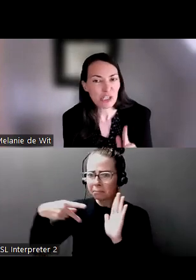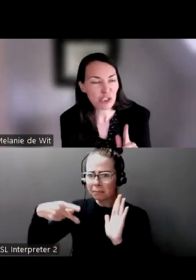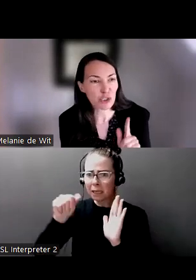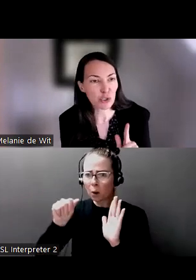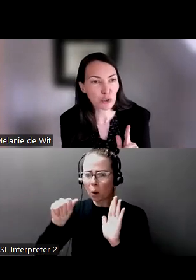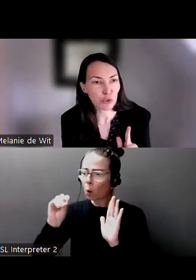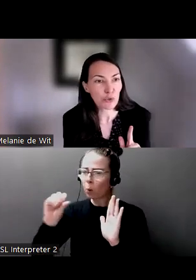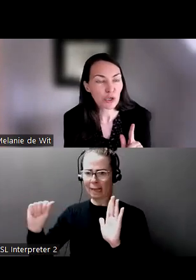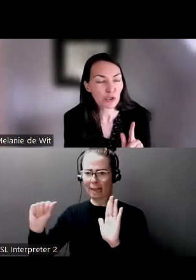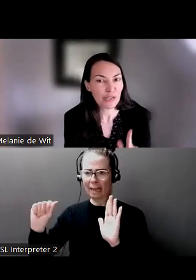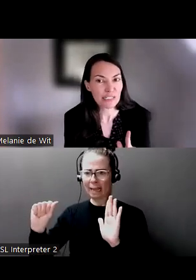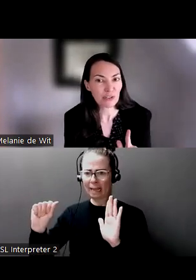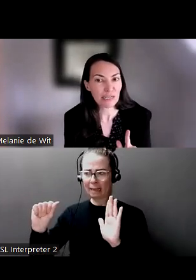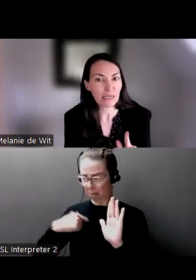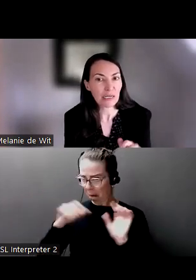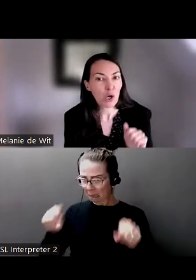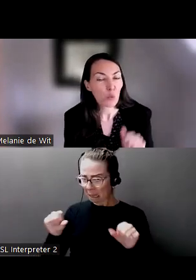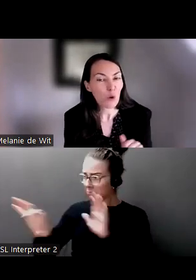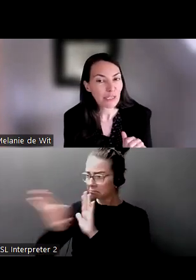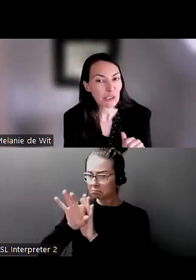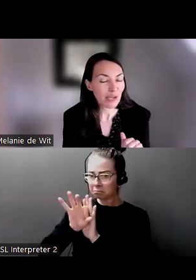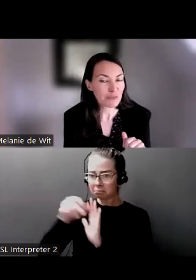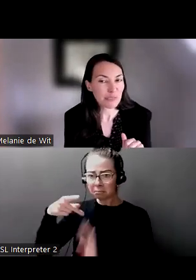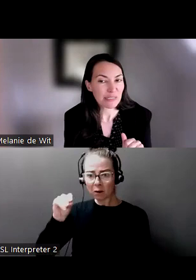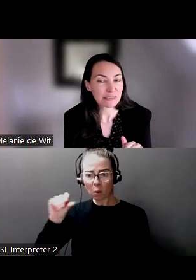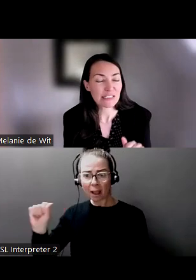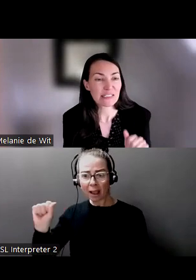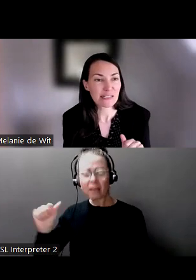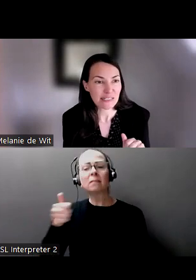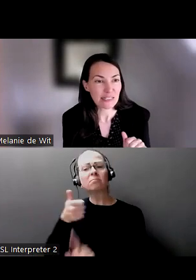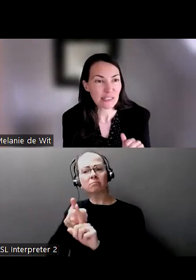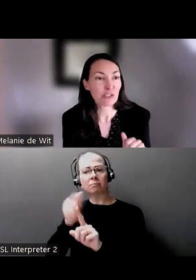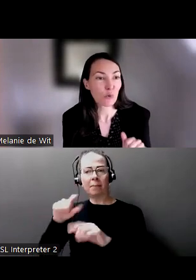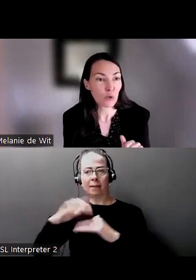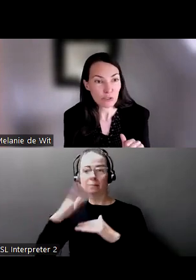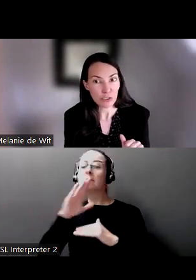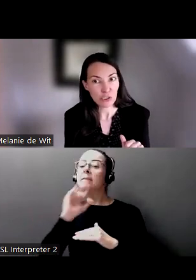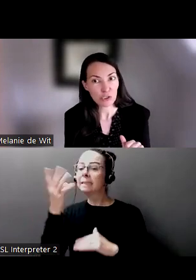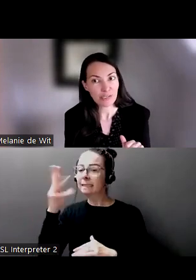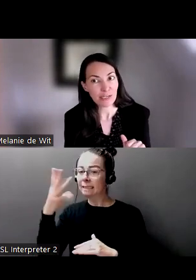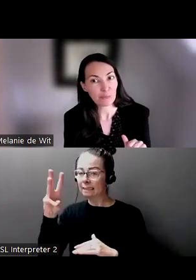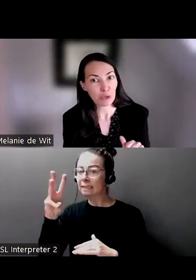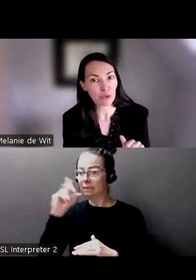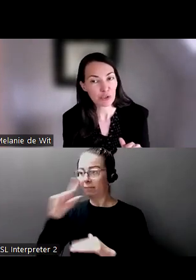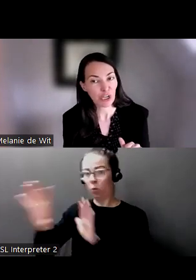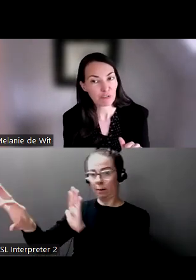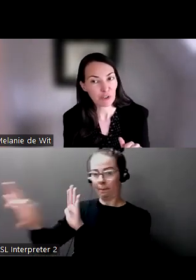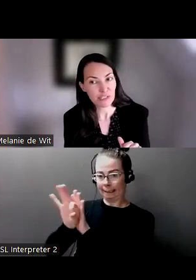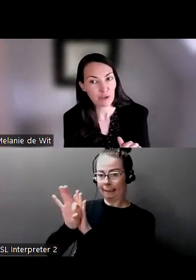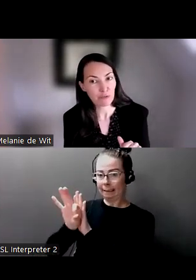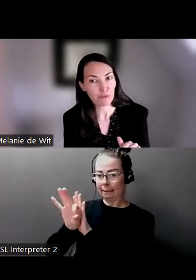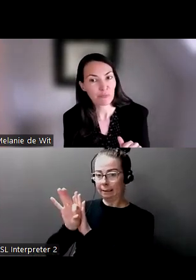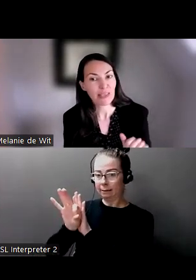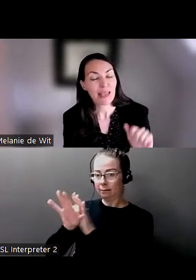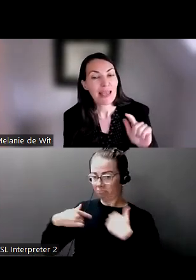really just two criteria. One, you have to be at least 16 years old to create a power of attorney for